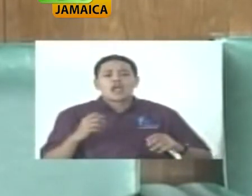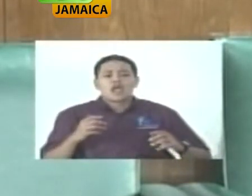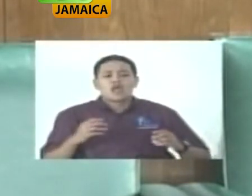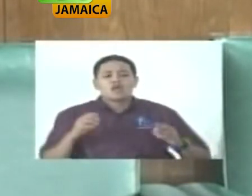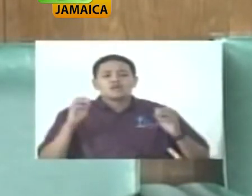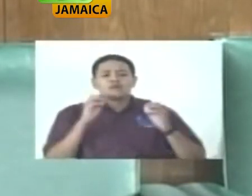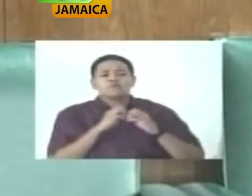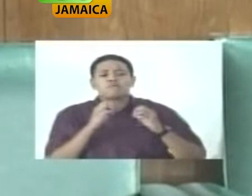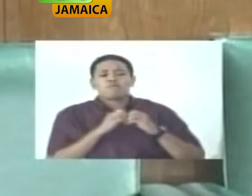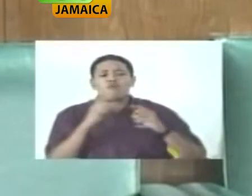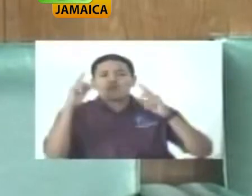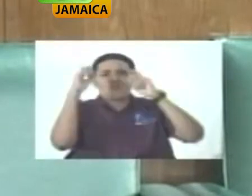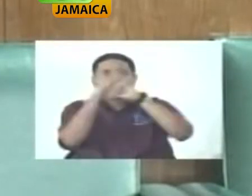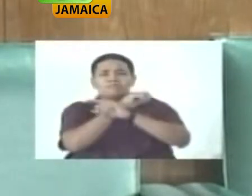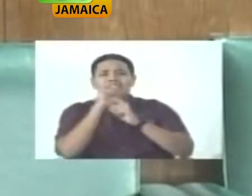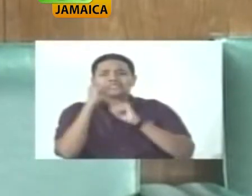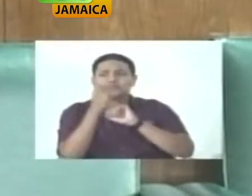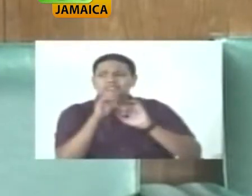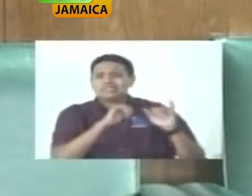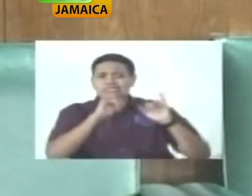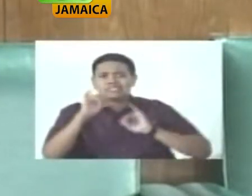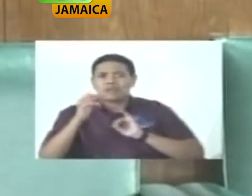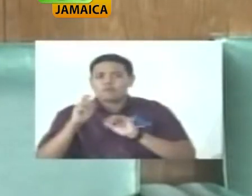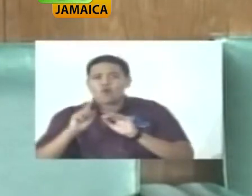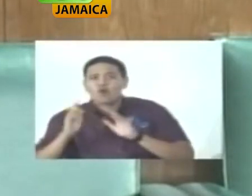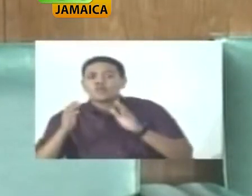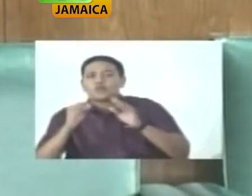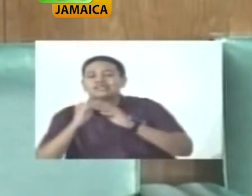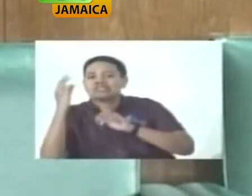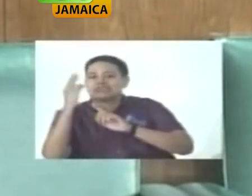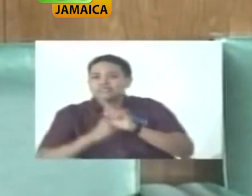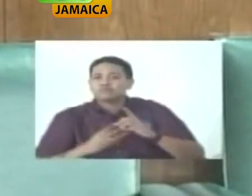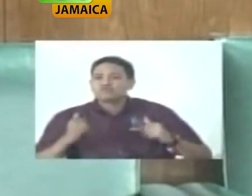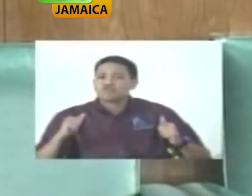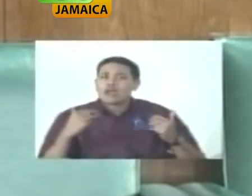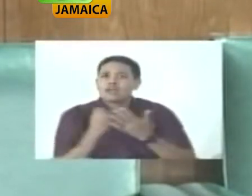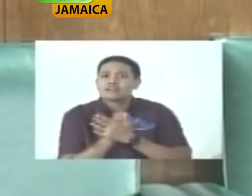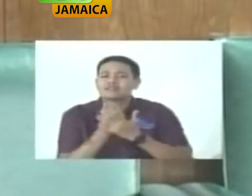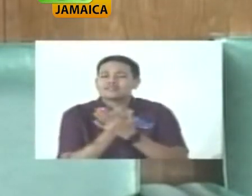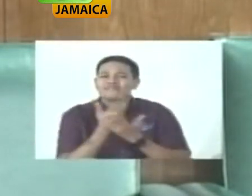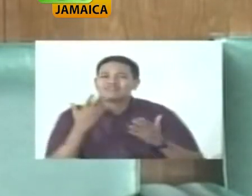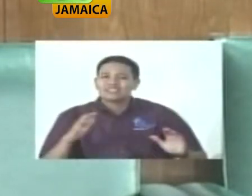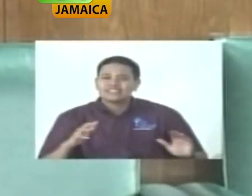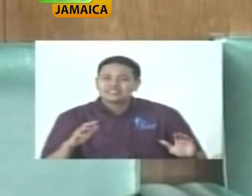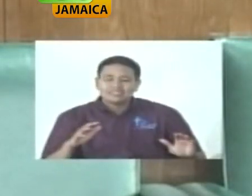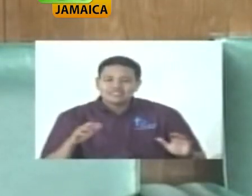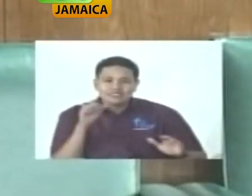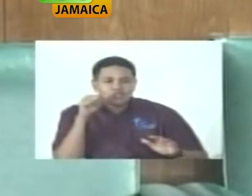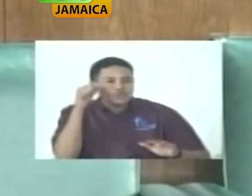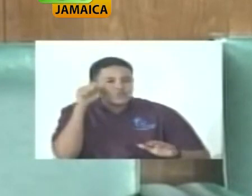more complex case, civil or otherwise, in 6 months. Just doesn't sound fair to the